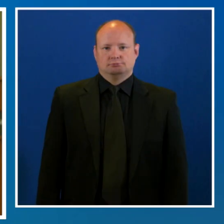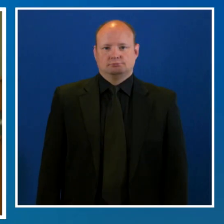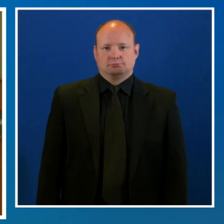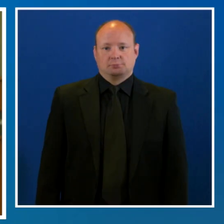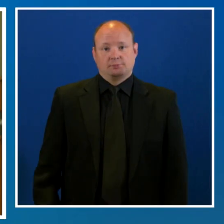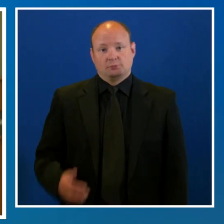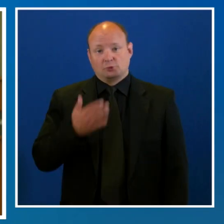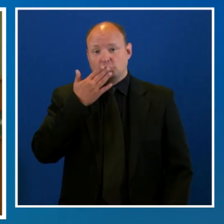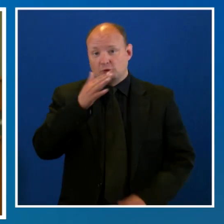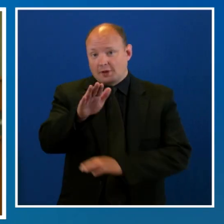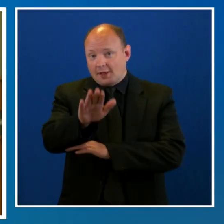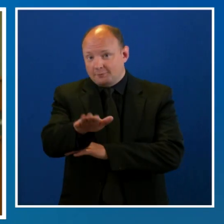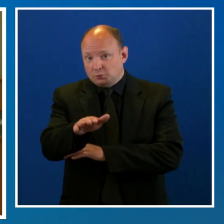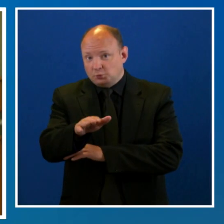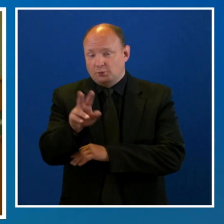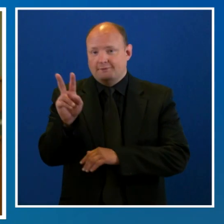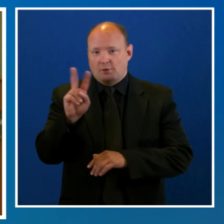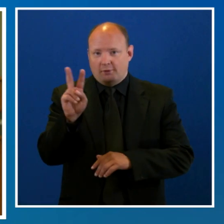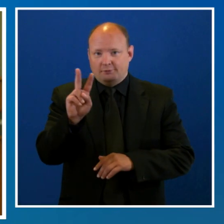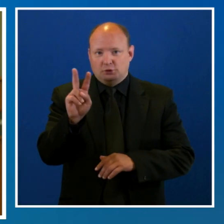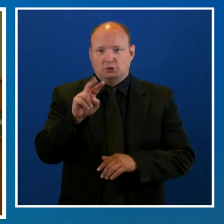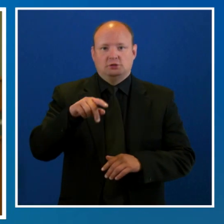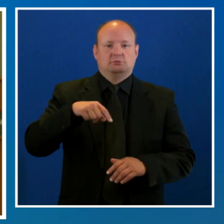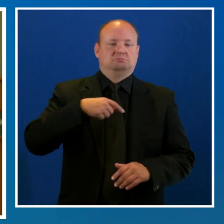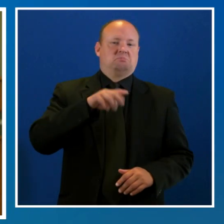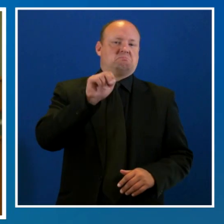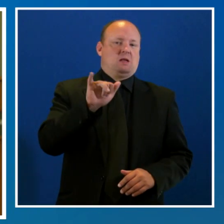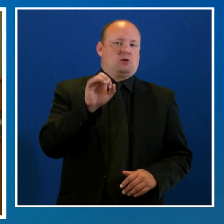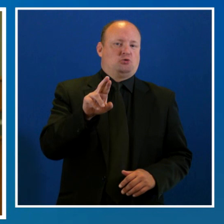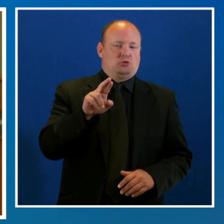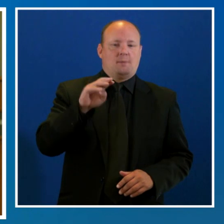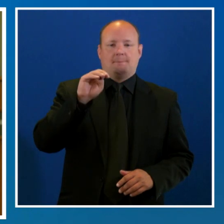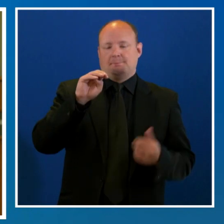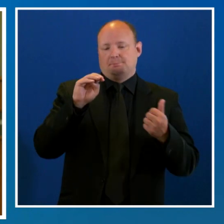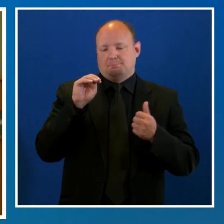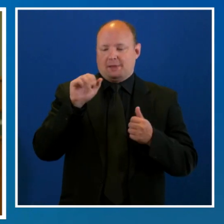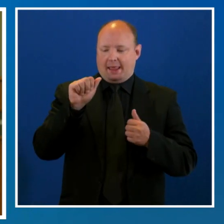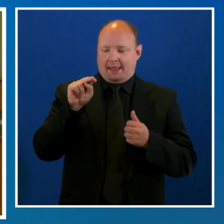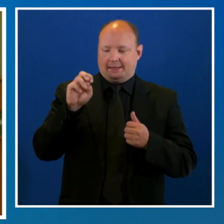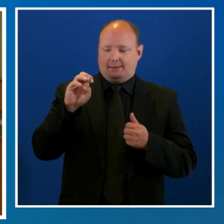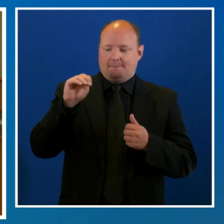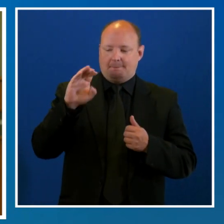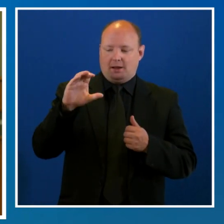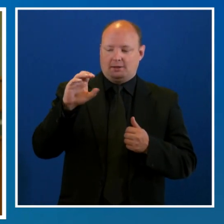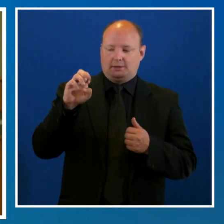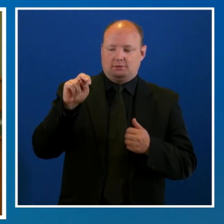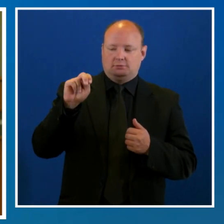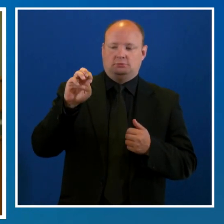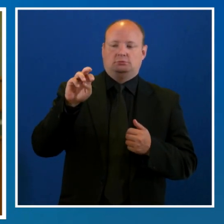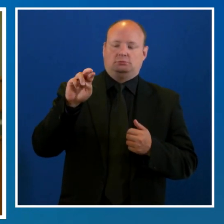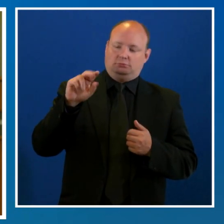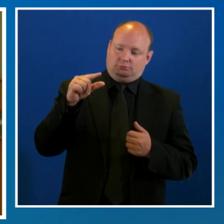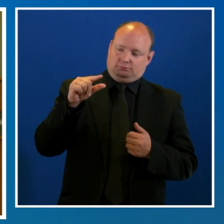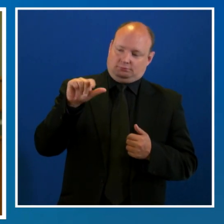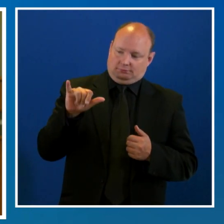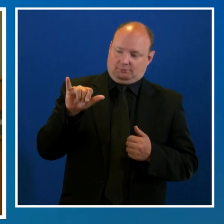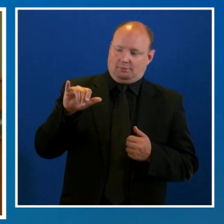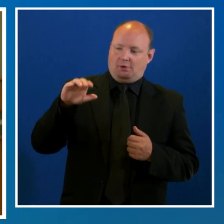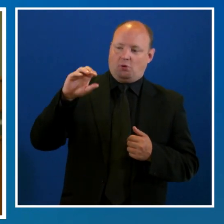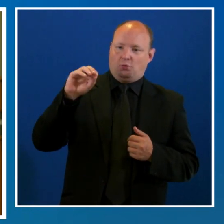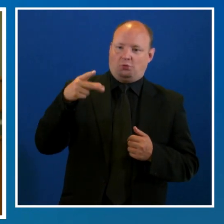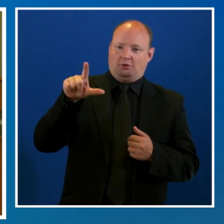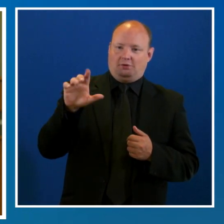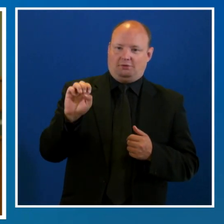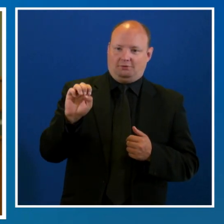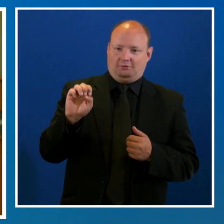Good afternoon, Vancouver. I'm Mayor McEnerny-Ogle, and today is Thursday, July 22nd. Thank you to Judith Webb